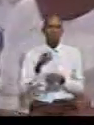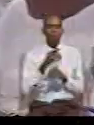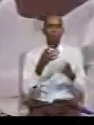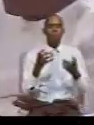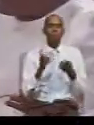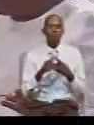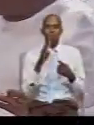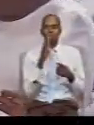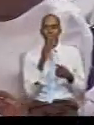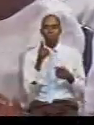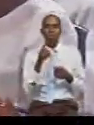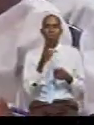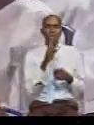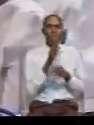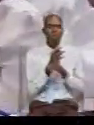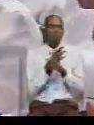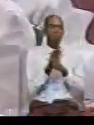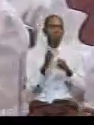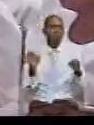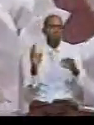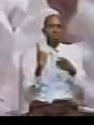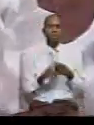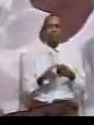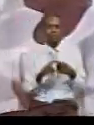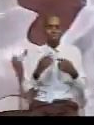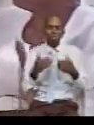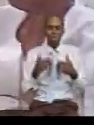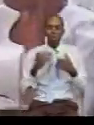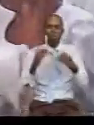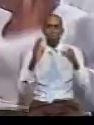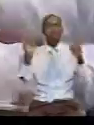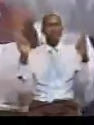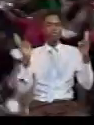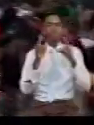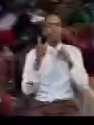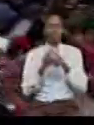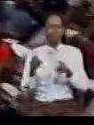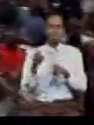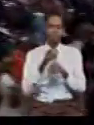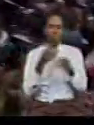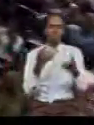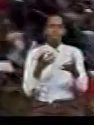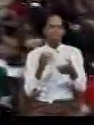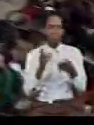are free to be as victorious as you want to be.